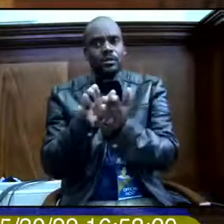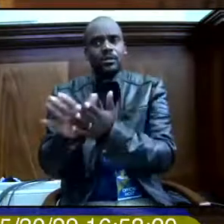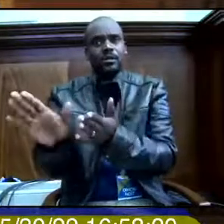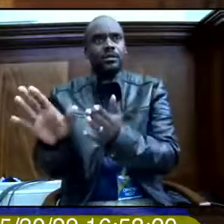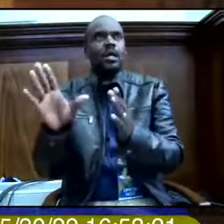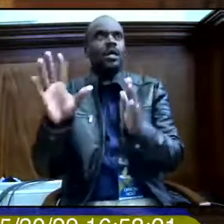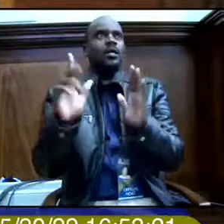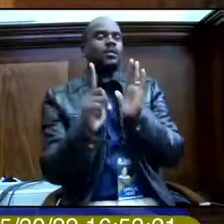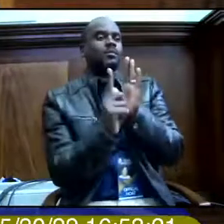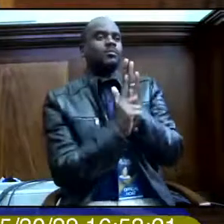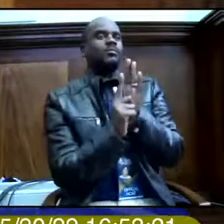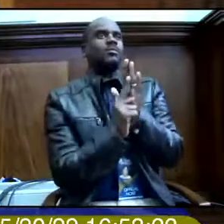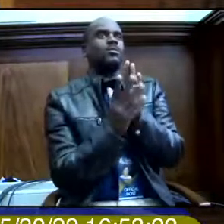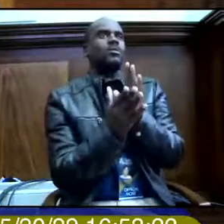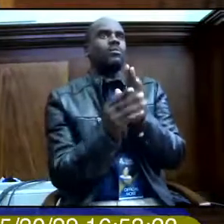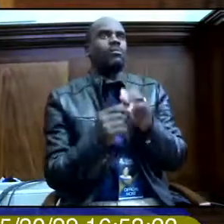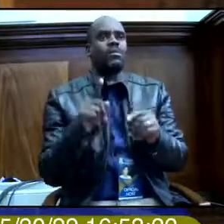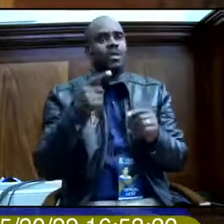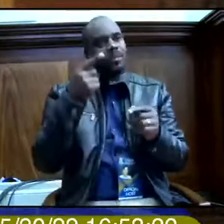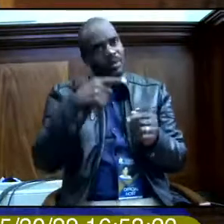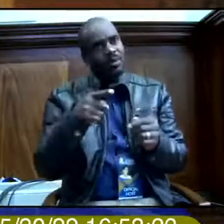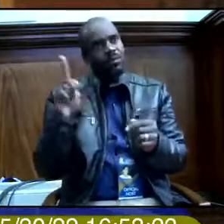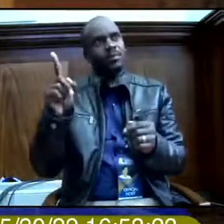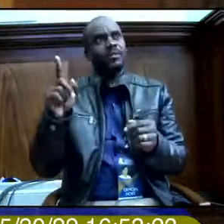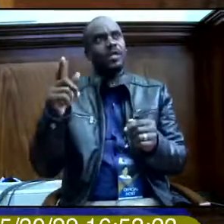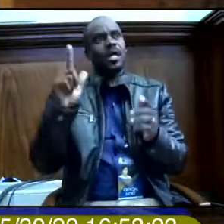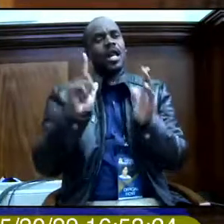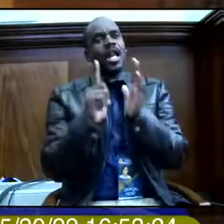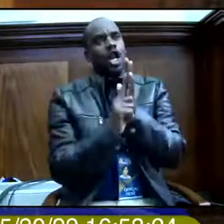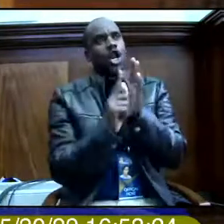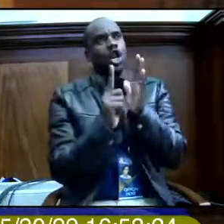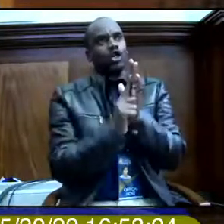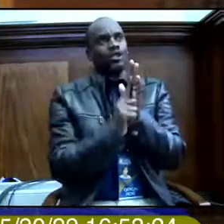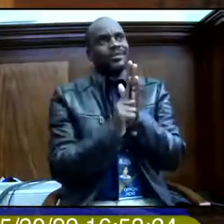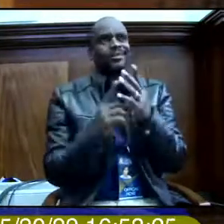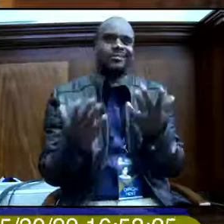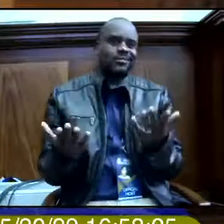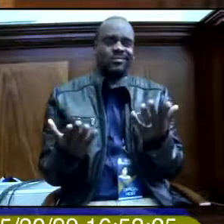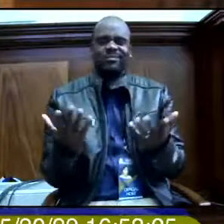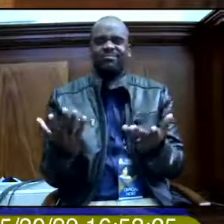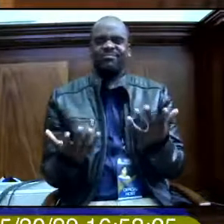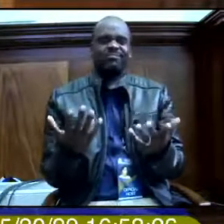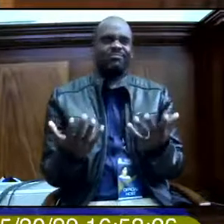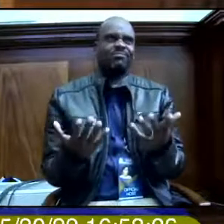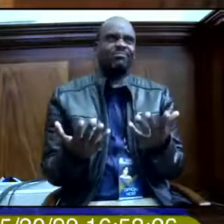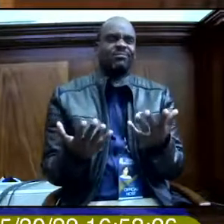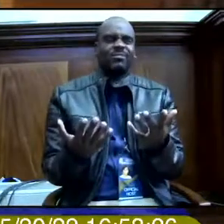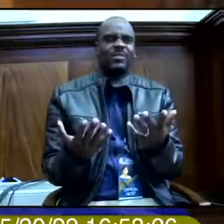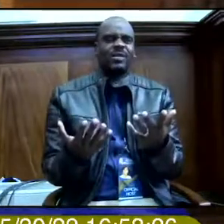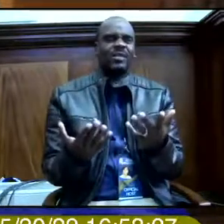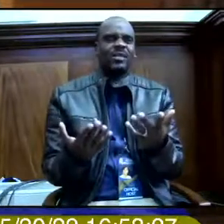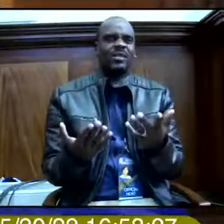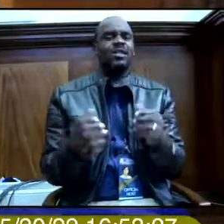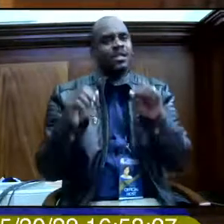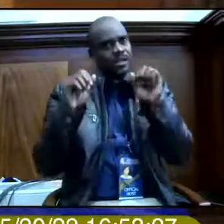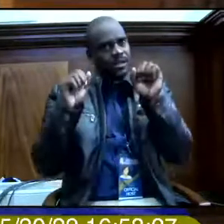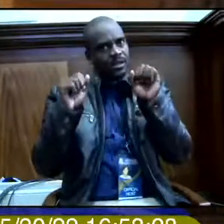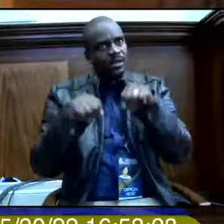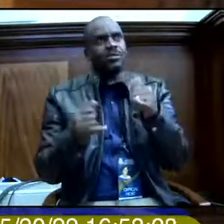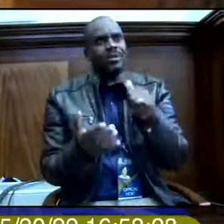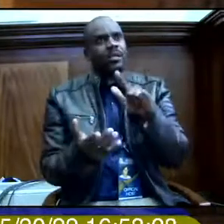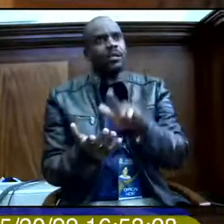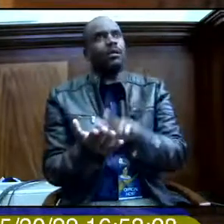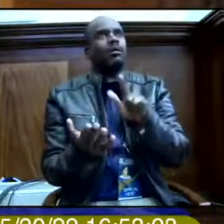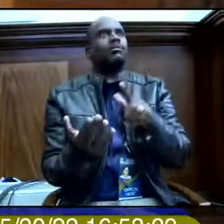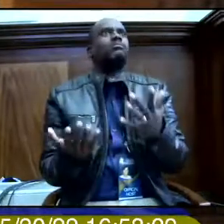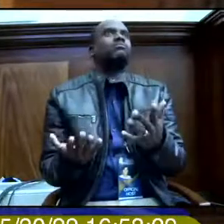passed it can be correct that the laws will just be a amended outside the process